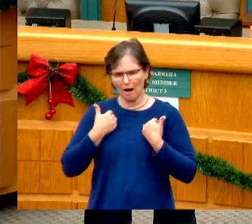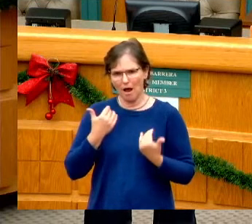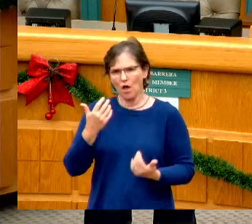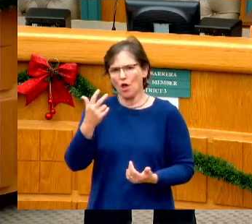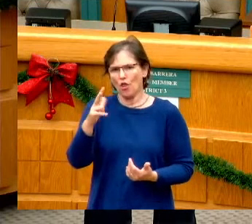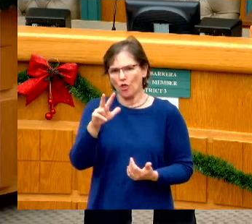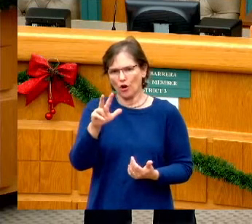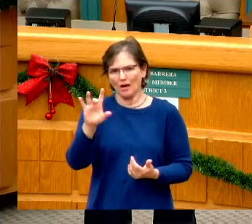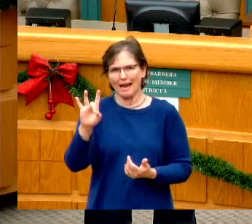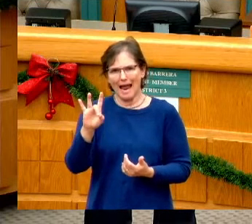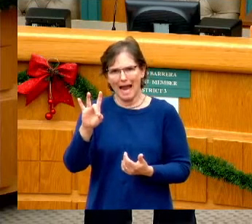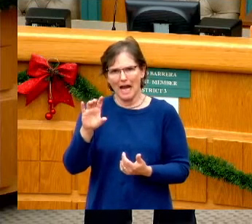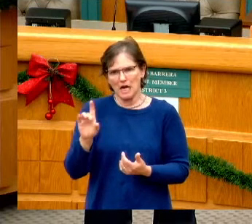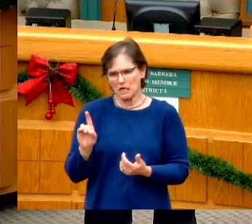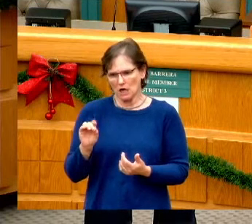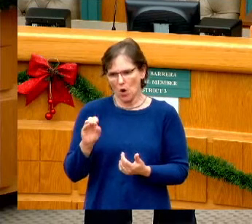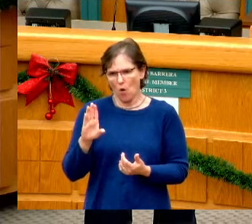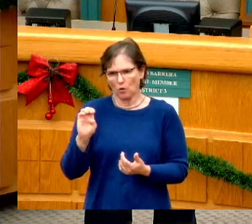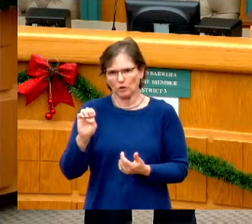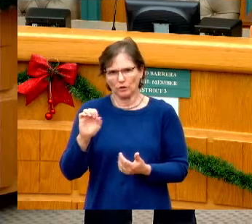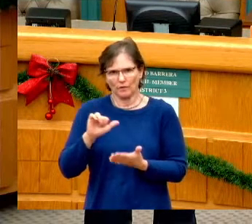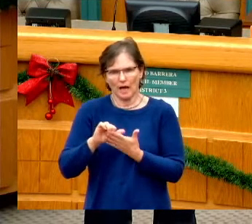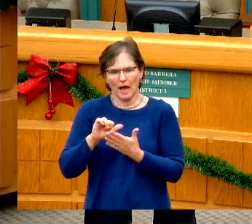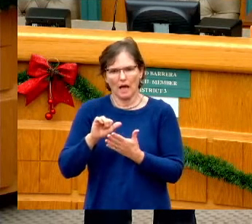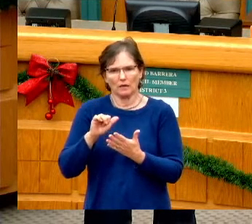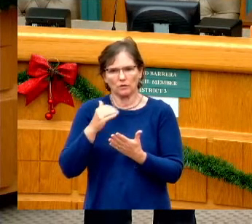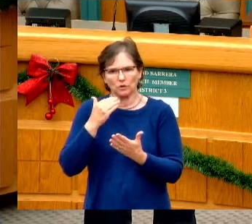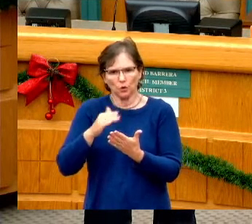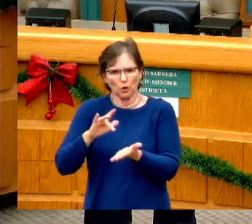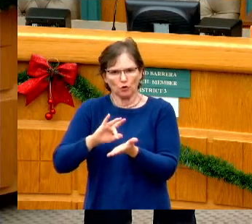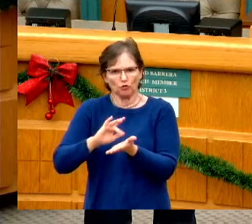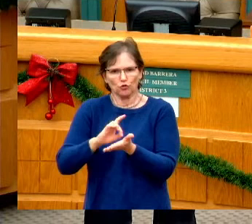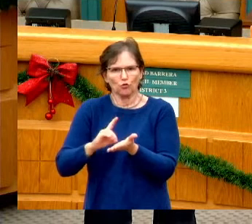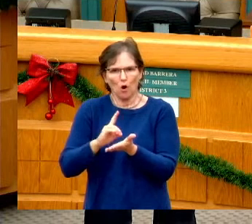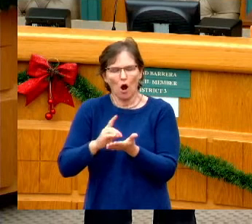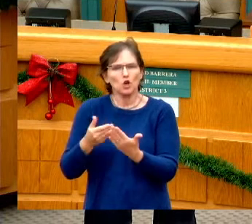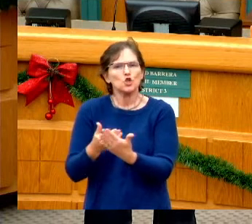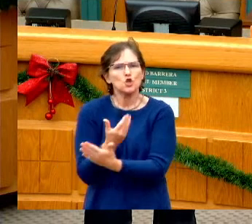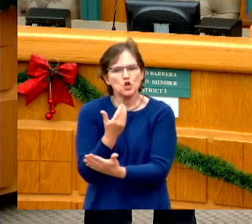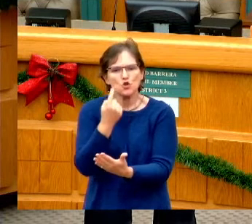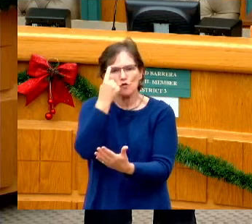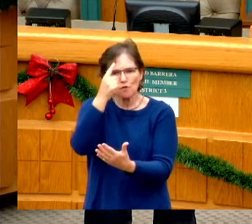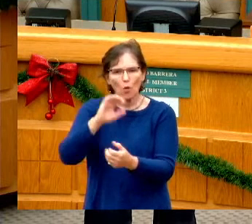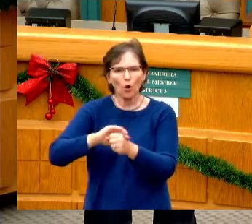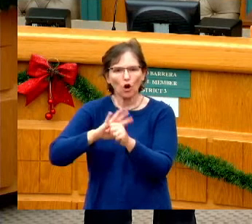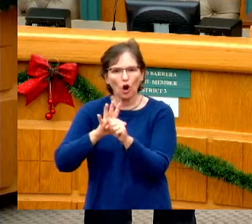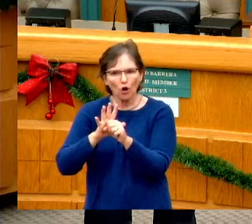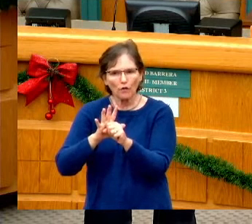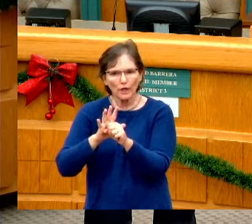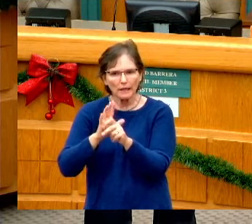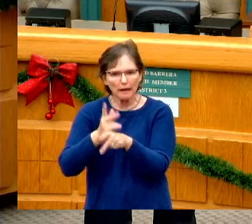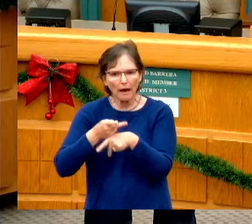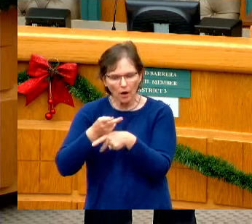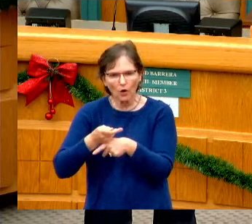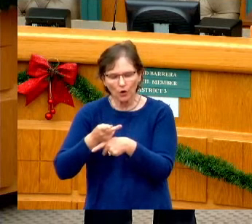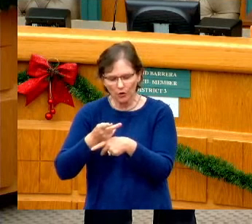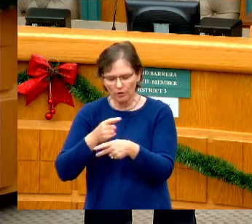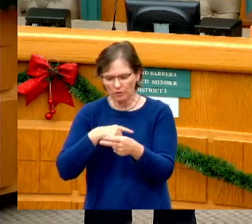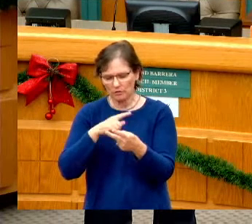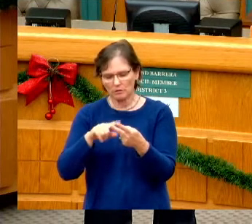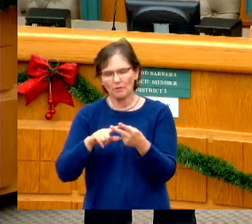received 24 doses. And so hopefully the individuals received